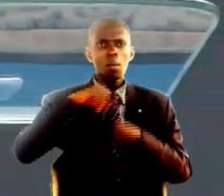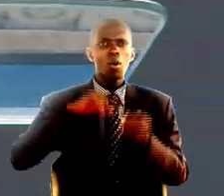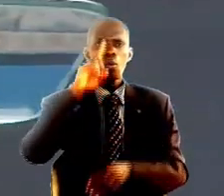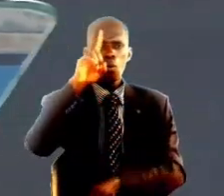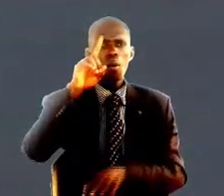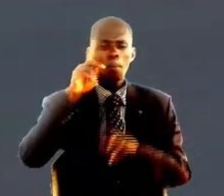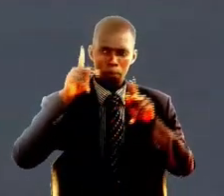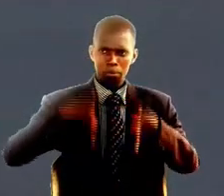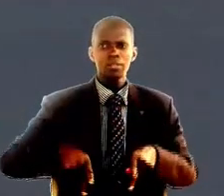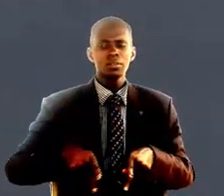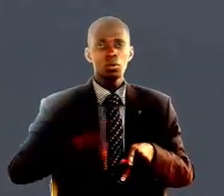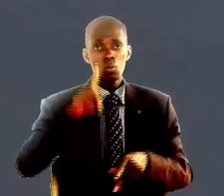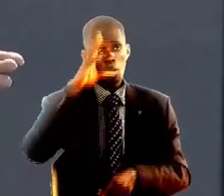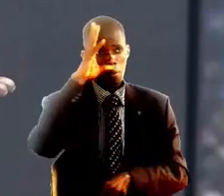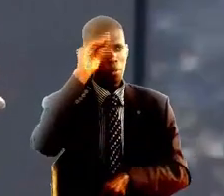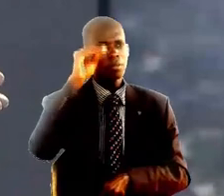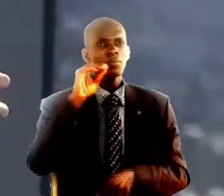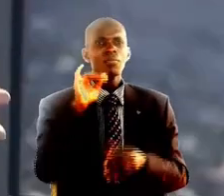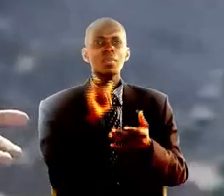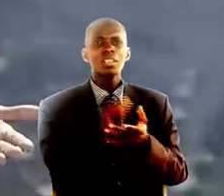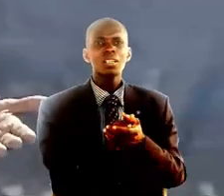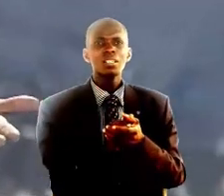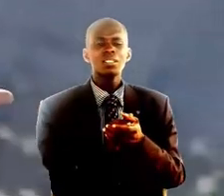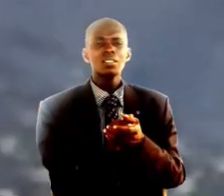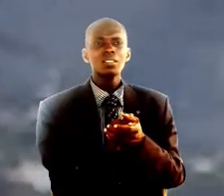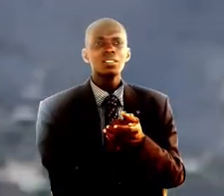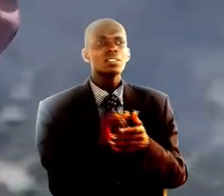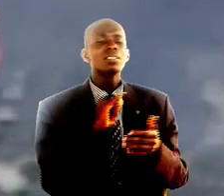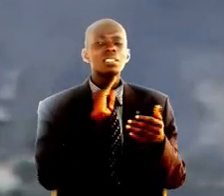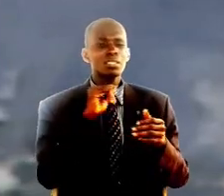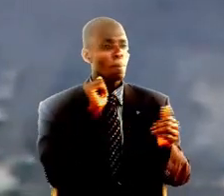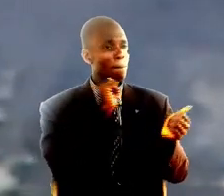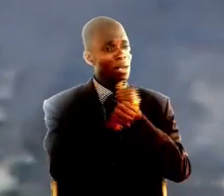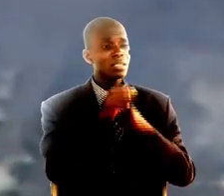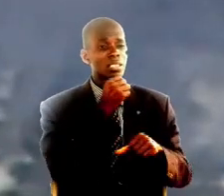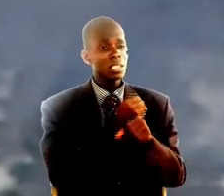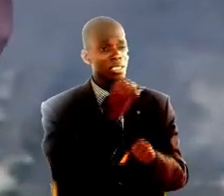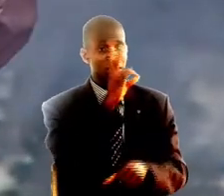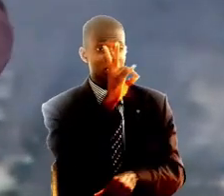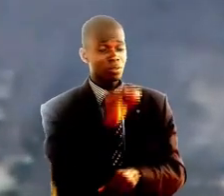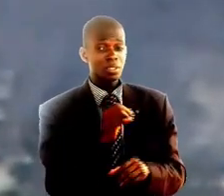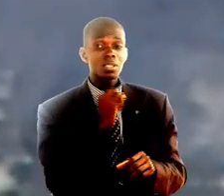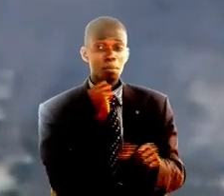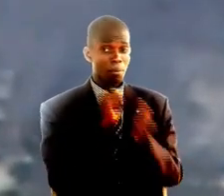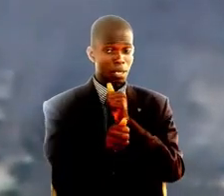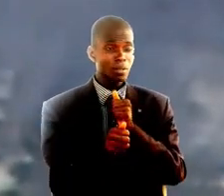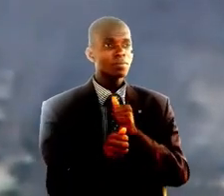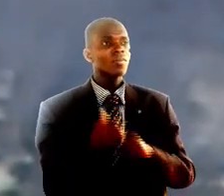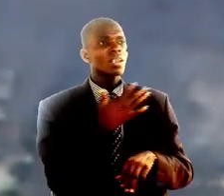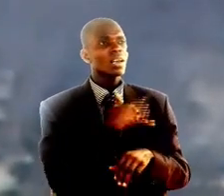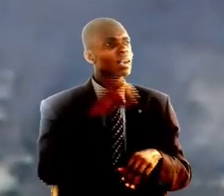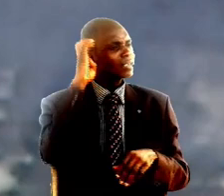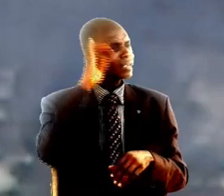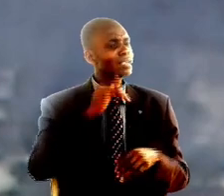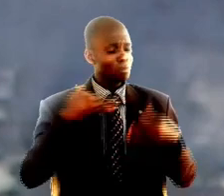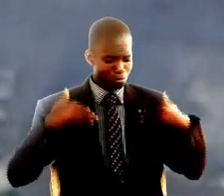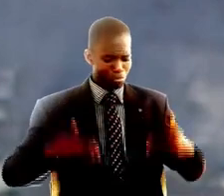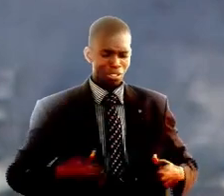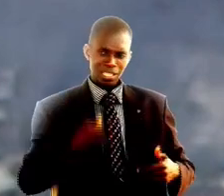about a man that crossed 70, and he was weak in his